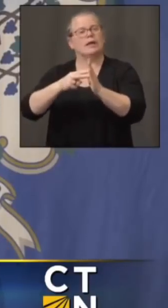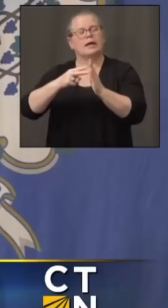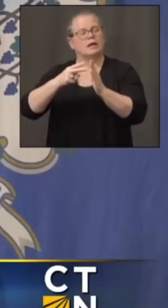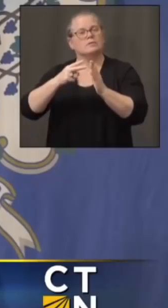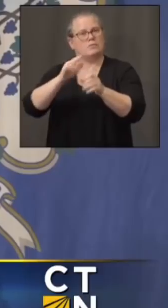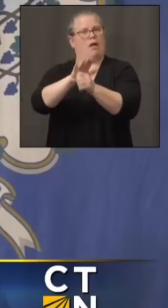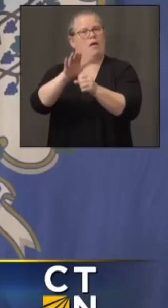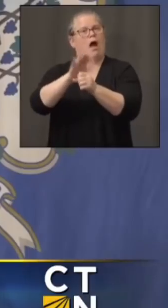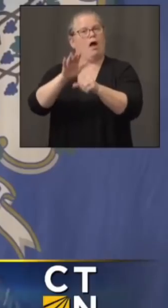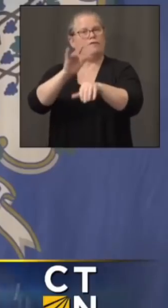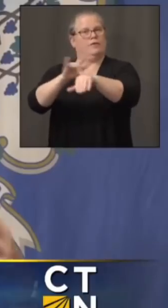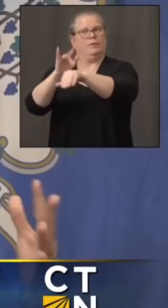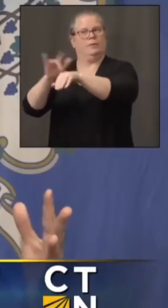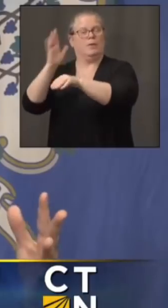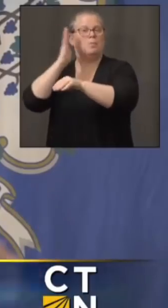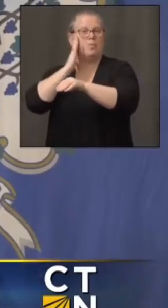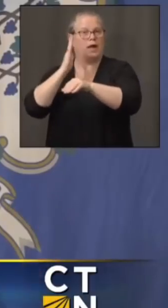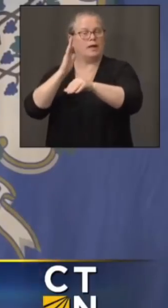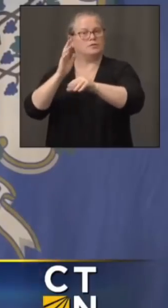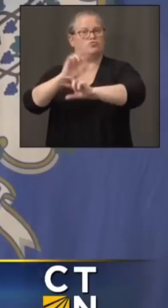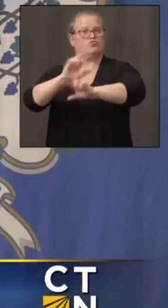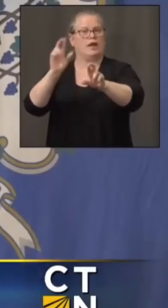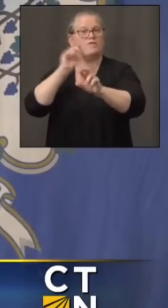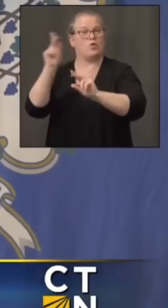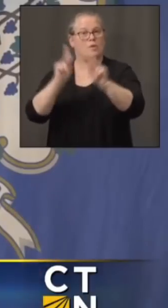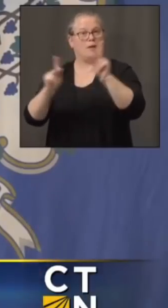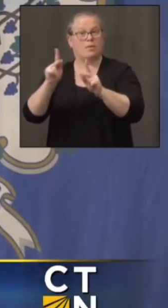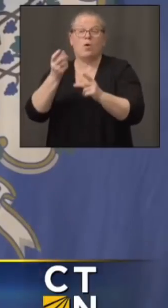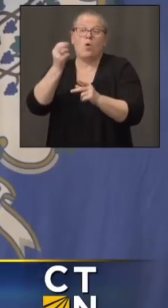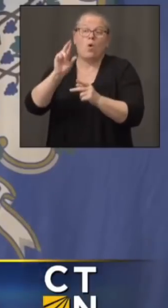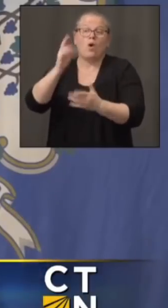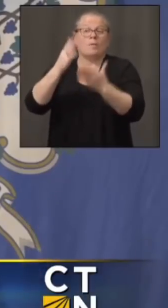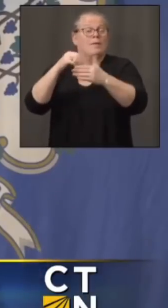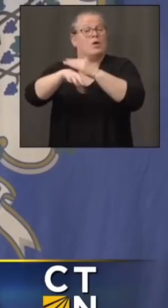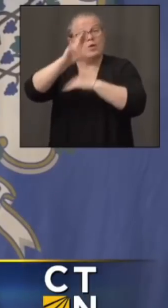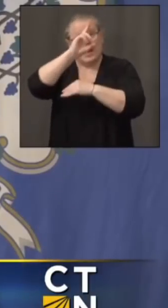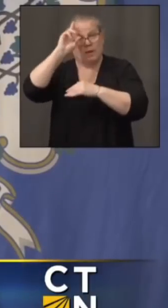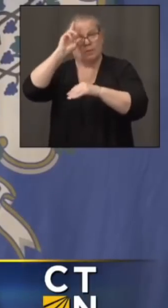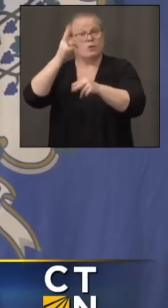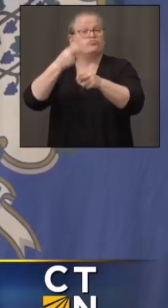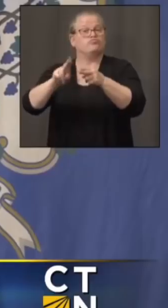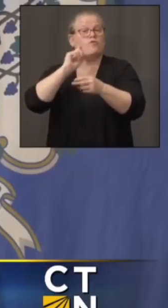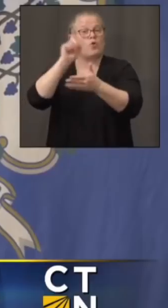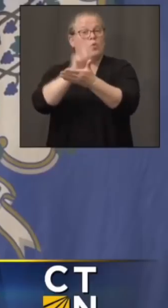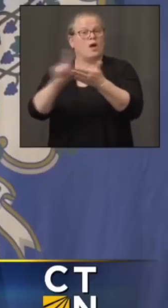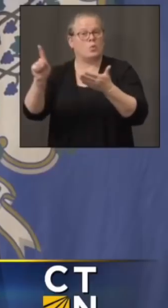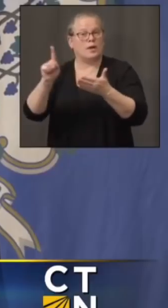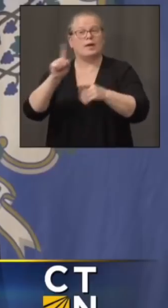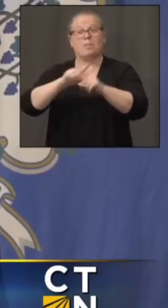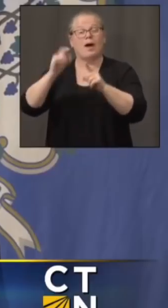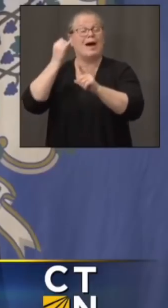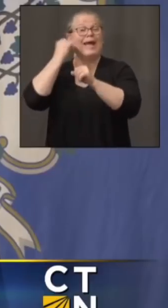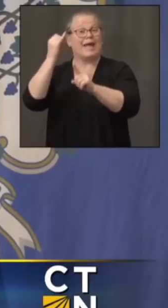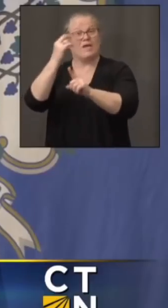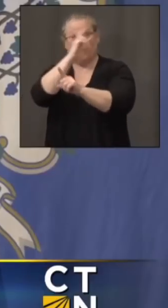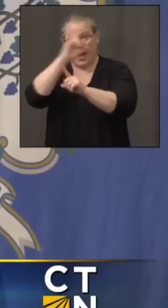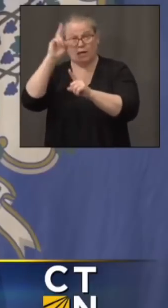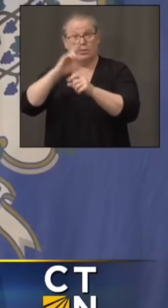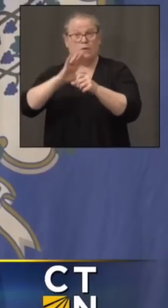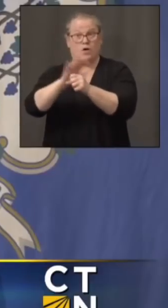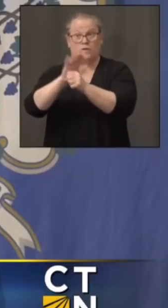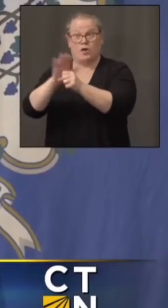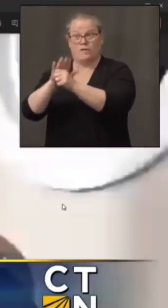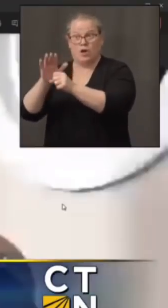there for a week, but there the field hospital can expand our capacity. Scott? Look, I think what we've seen is that